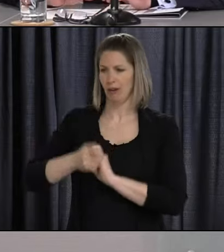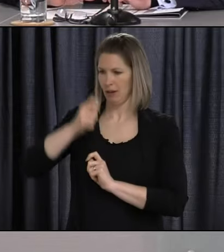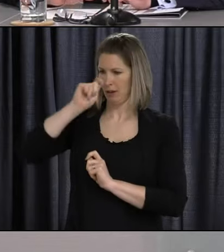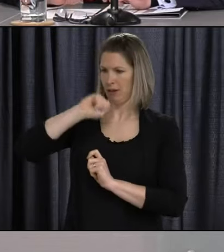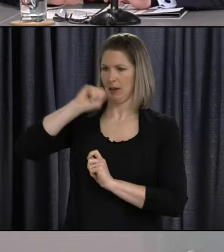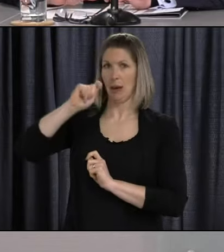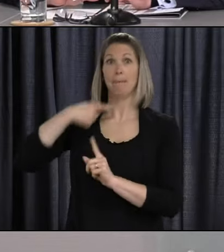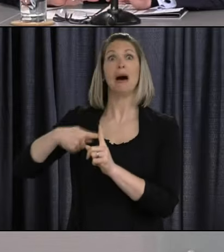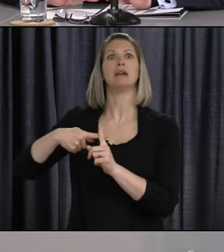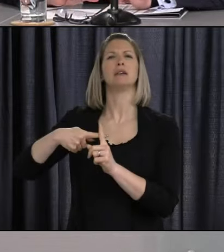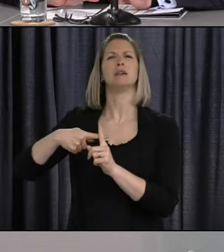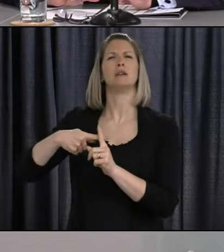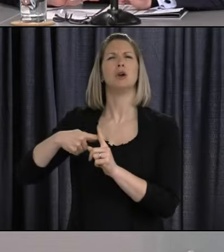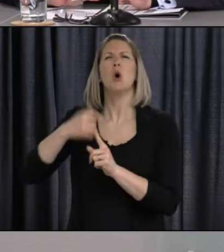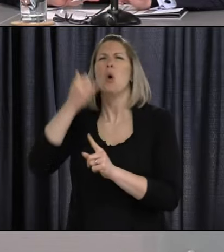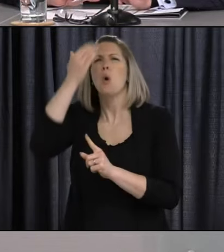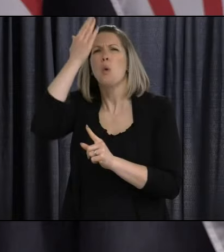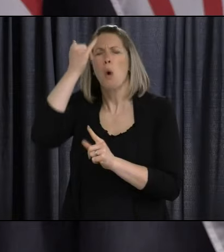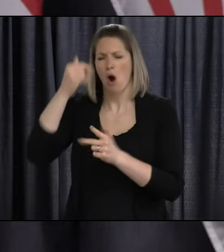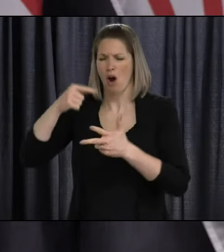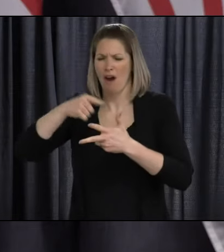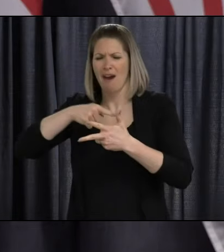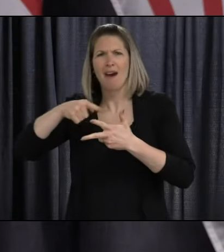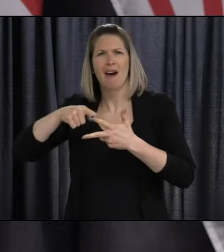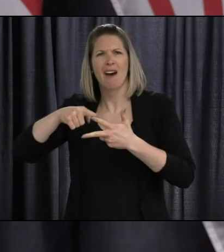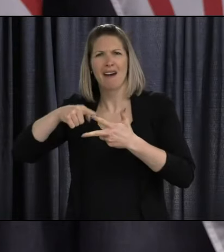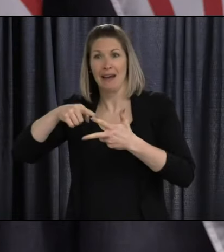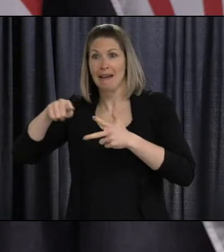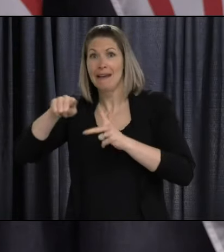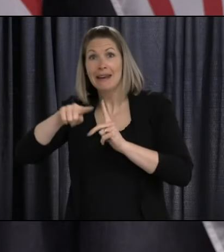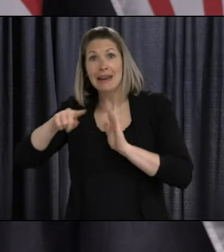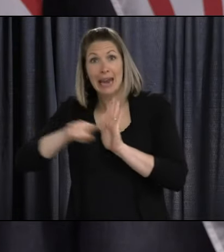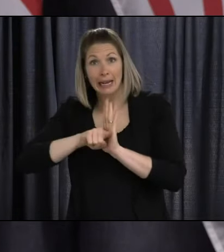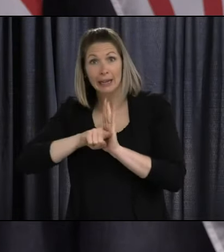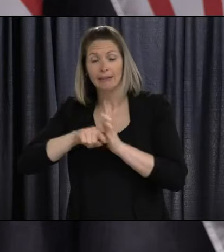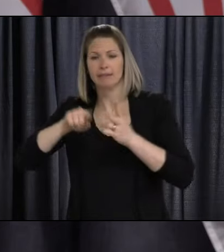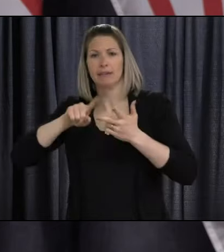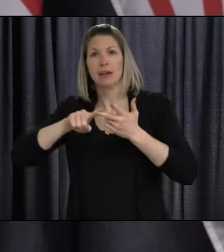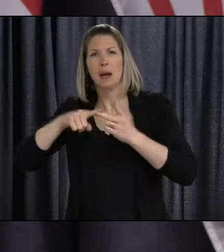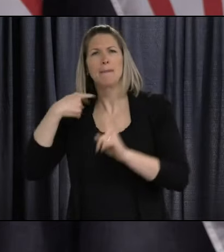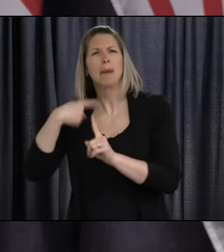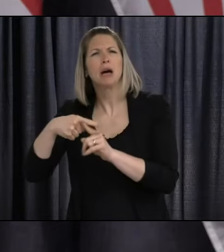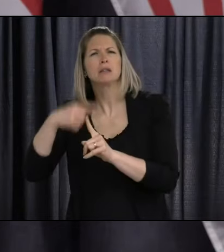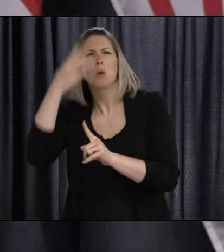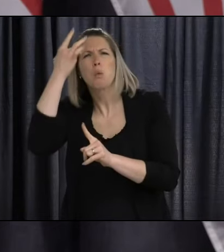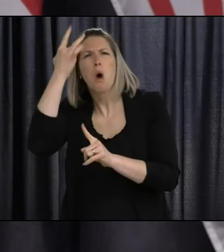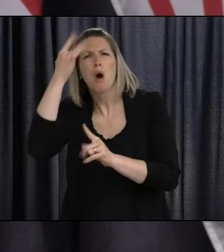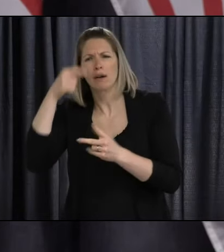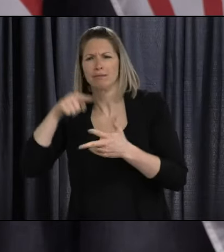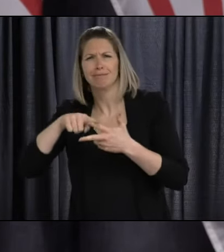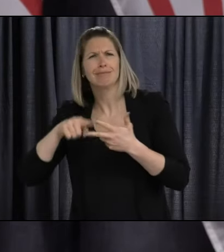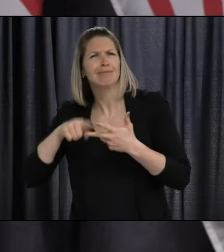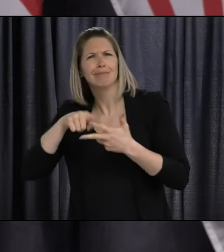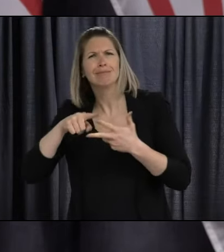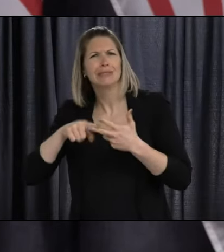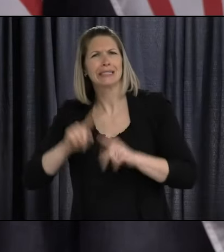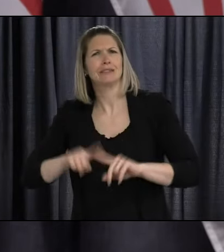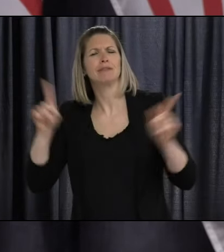a problem with the procedures we have in place? So the definition of recovery is someone with